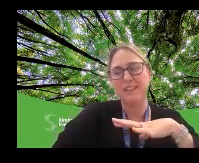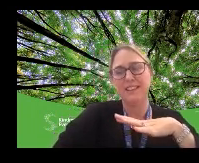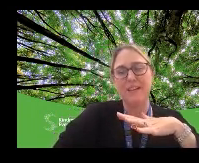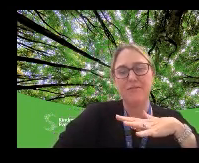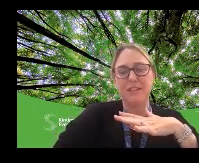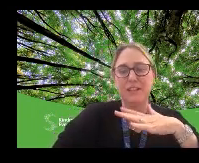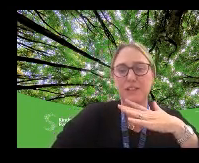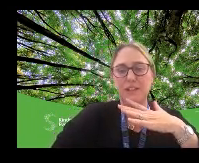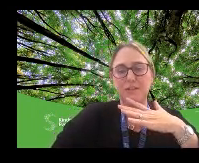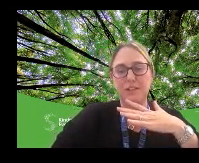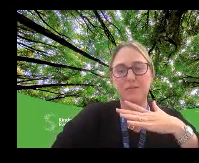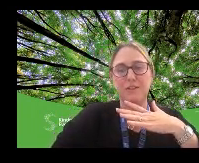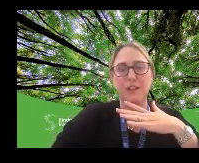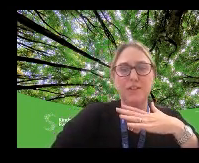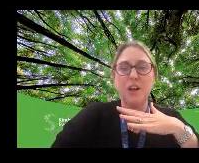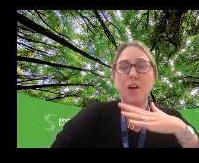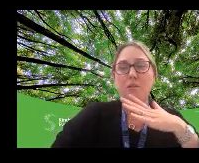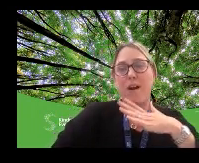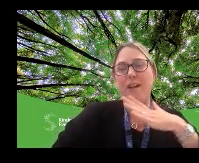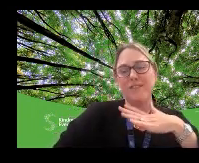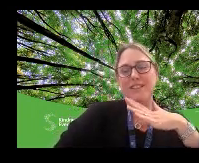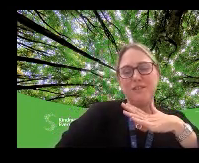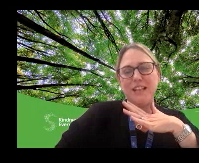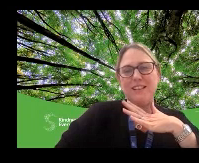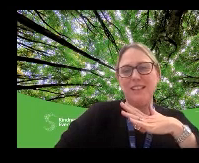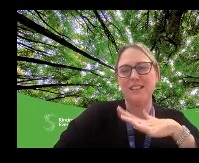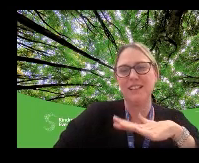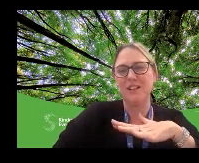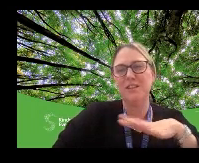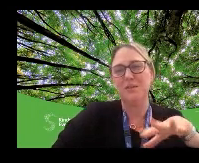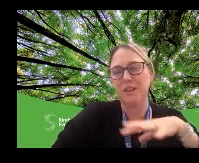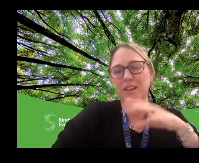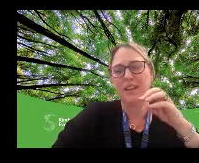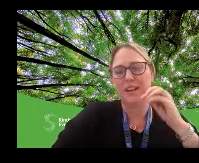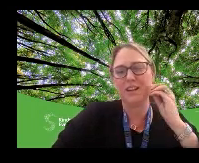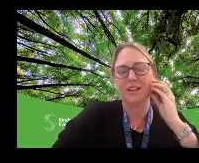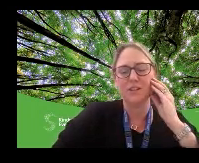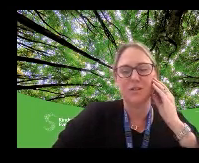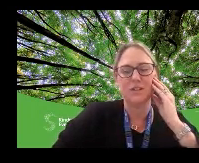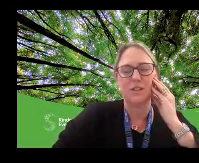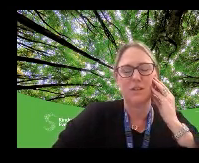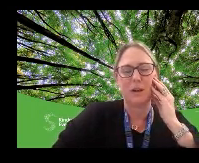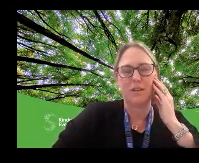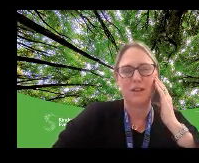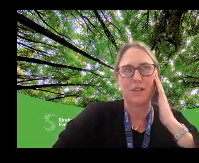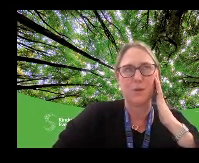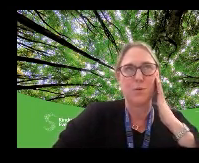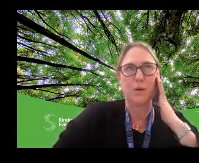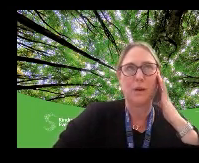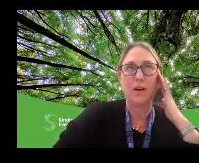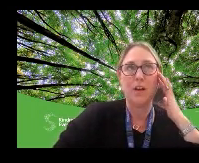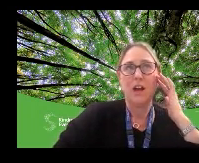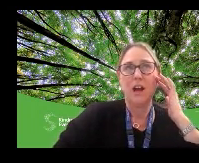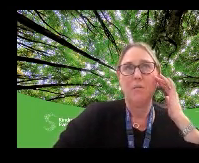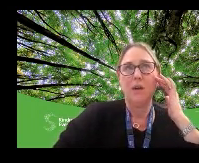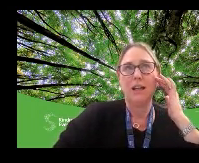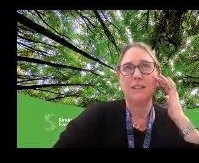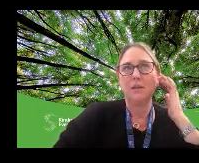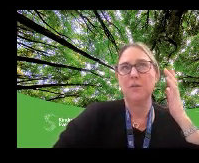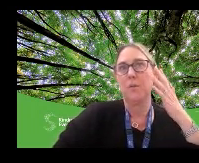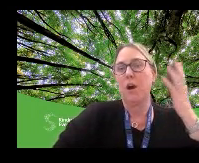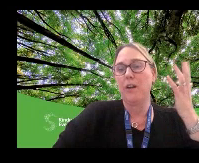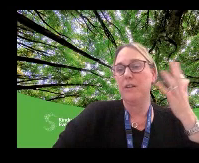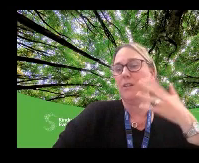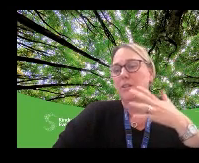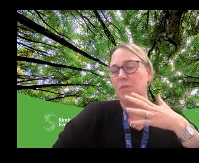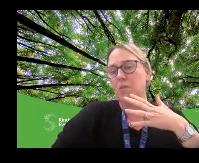person experiences every single sensory difference for every single sense that is included within that, about the things we talk about.